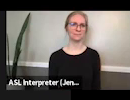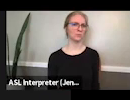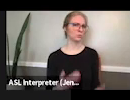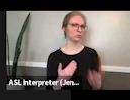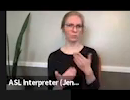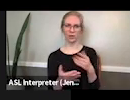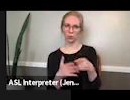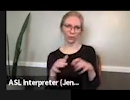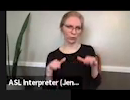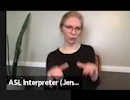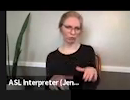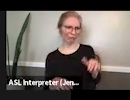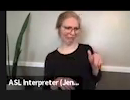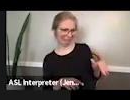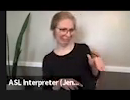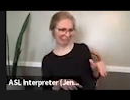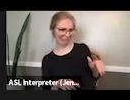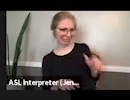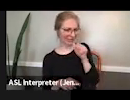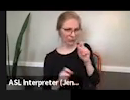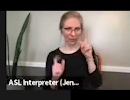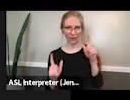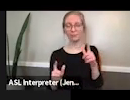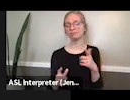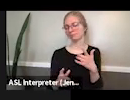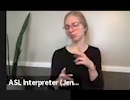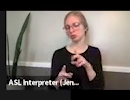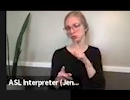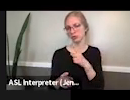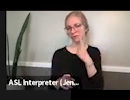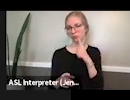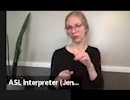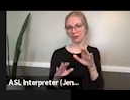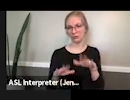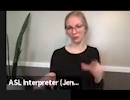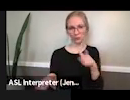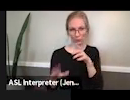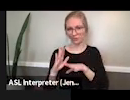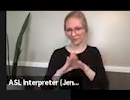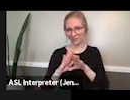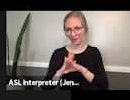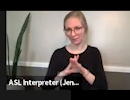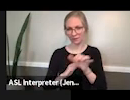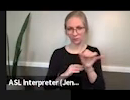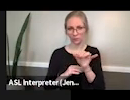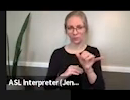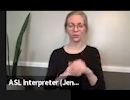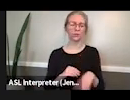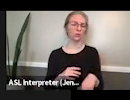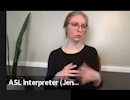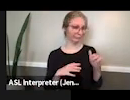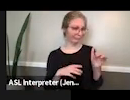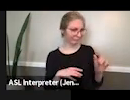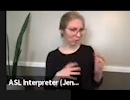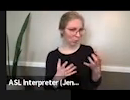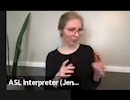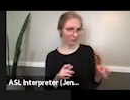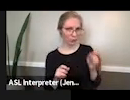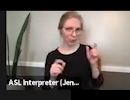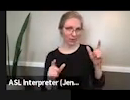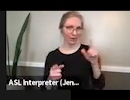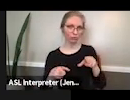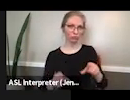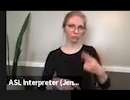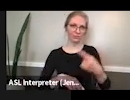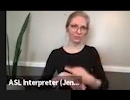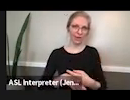wake up. And this is true with kids who are typically developing too, right? How you want them to wake up when it's daytime and you want